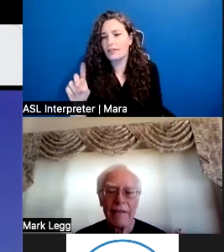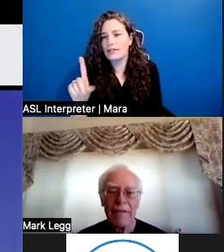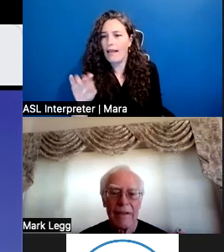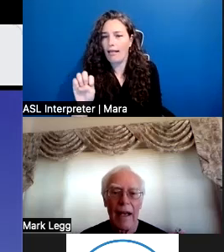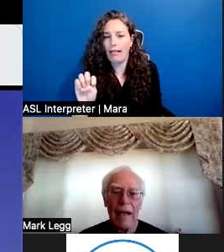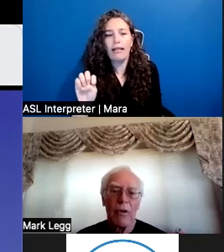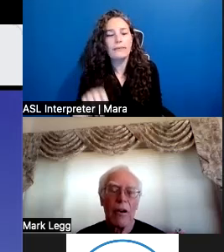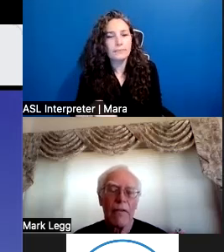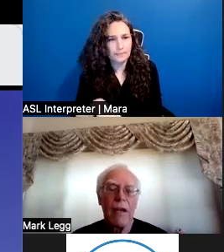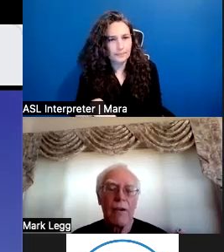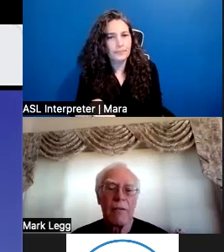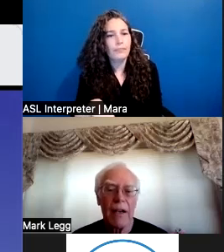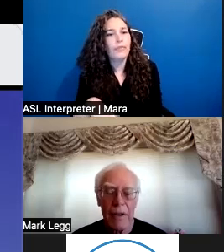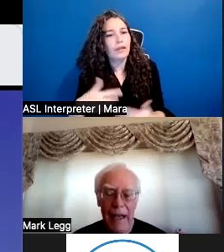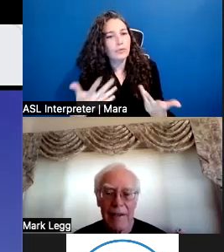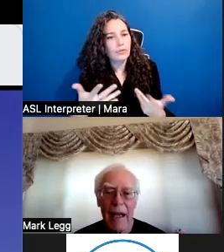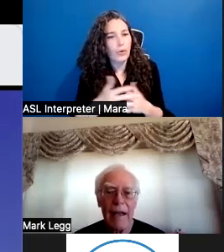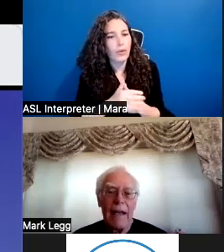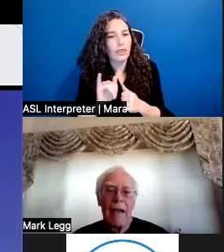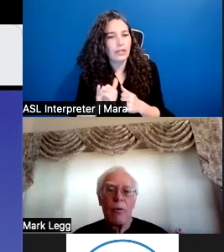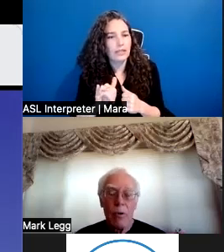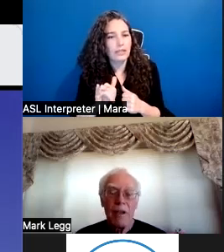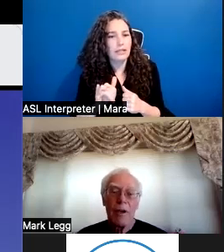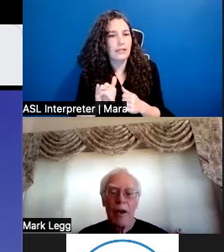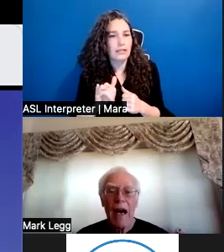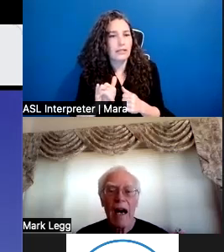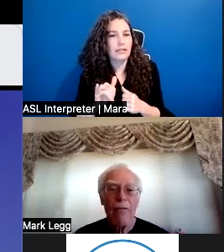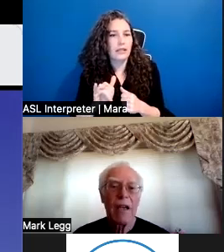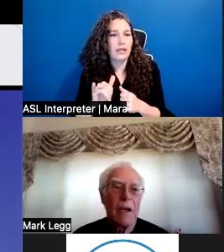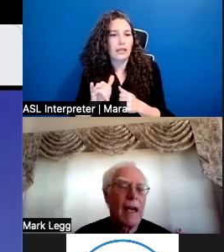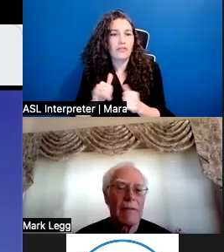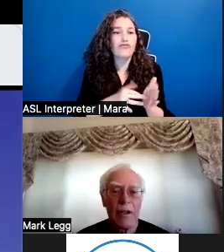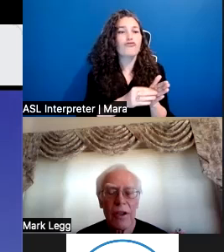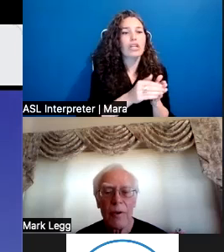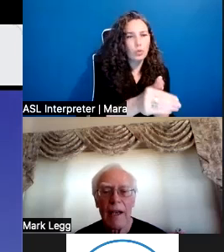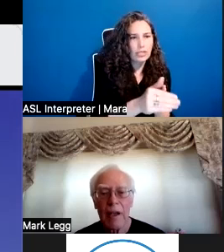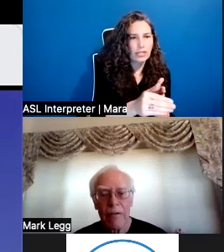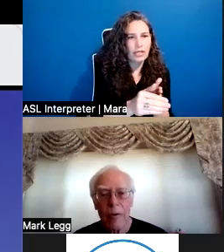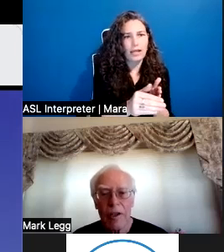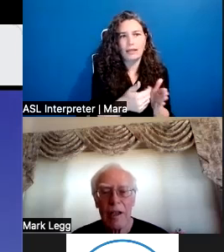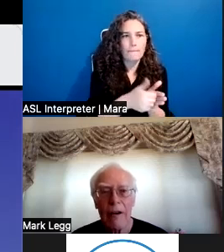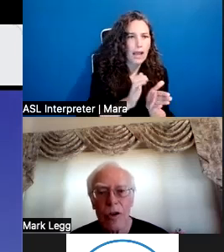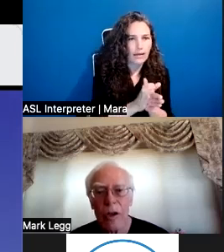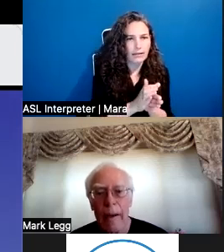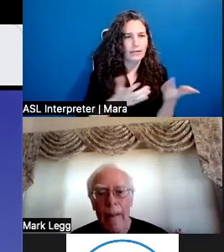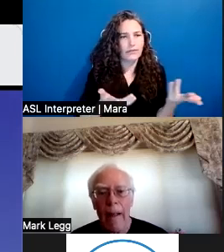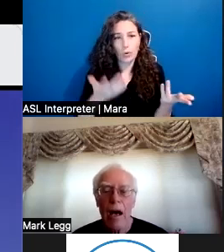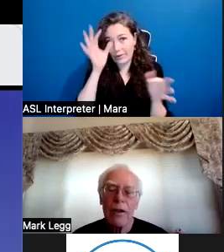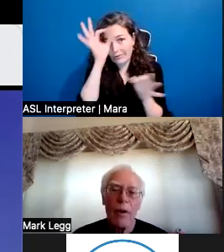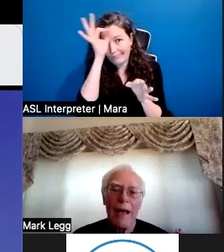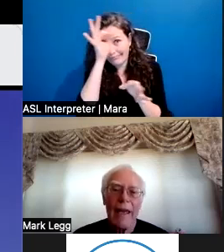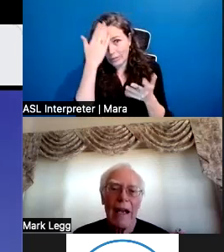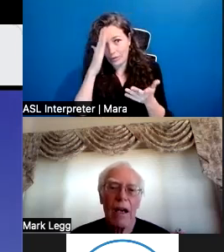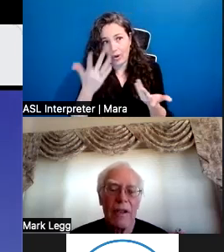Next slide. Yeah, we'll go into frequency magnitude. Next slide. We really want to know how frequent we need to have large earthquakes, but unfortunately offshore,